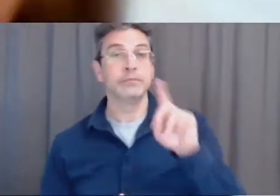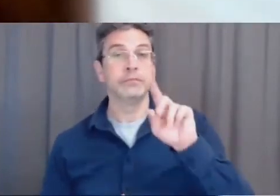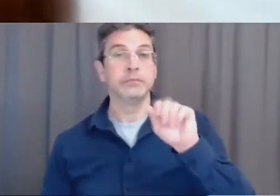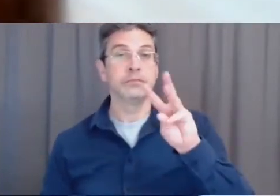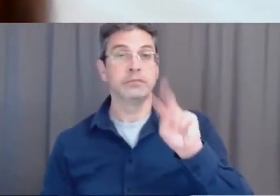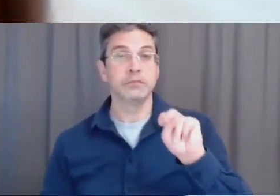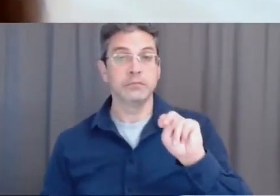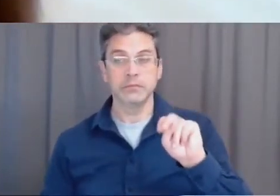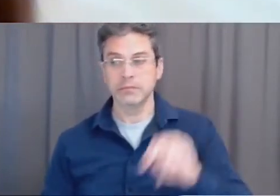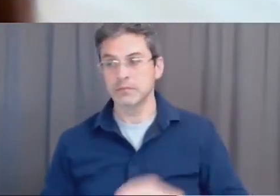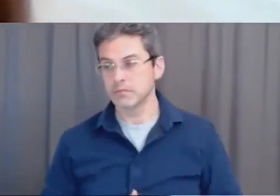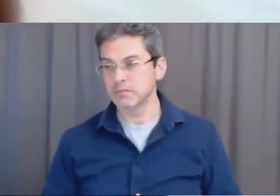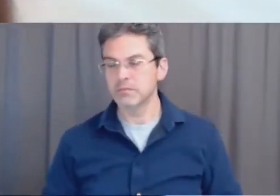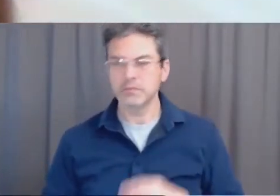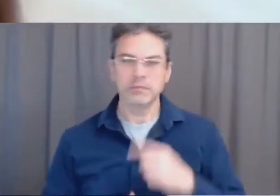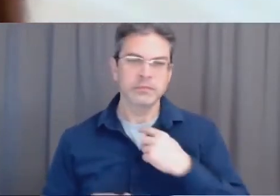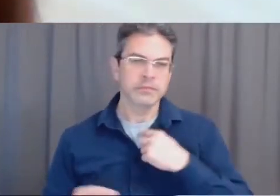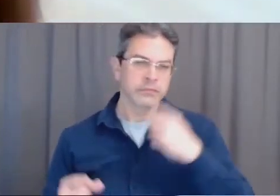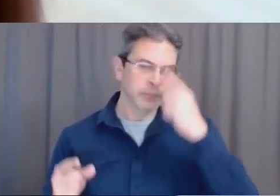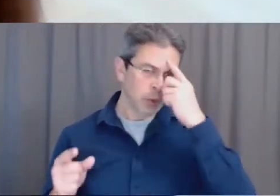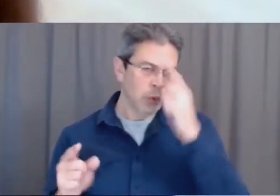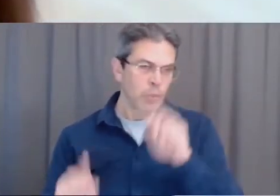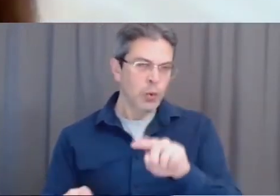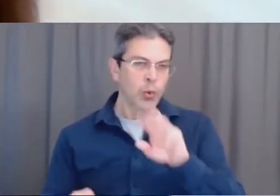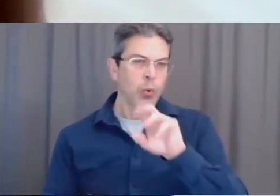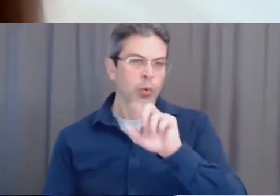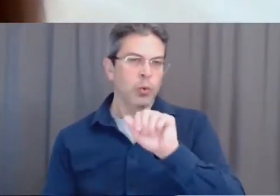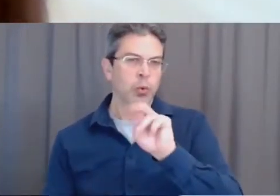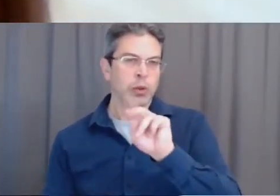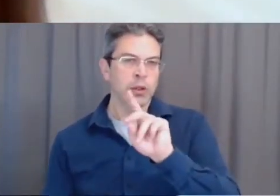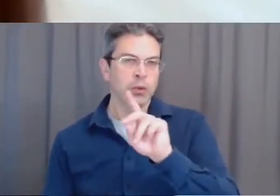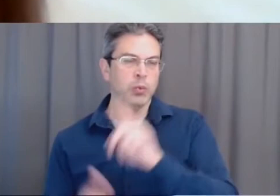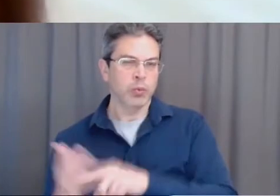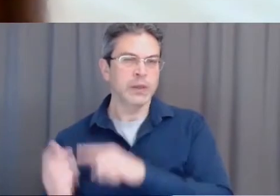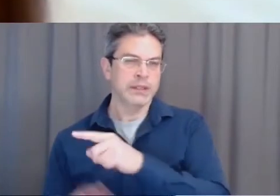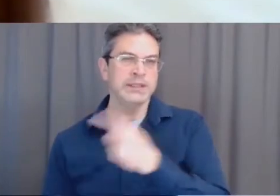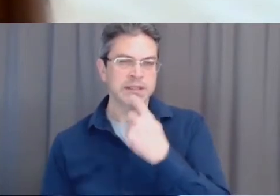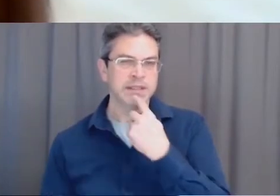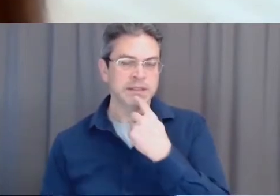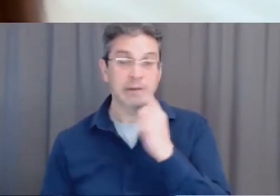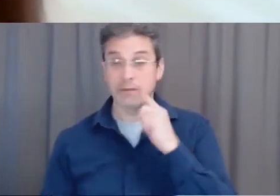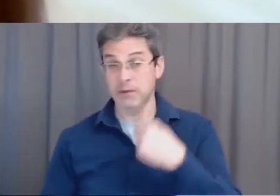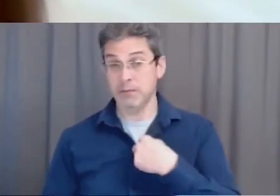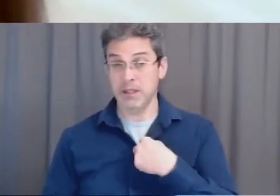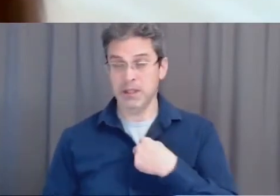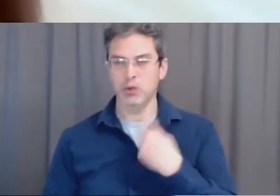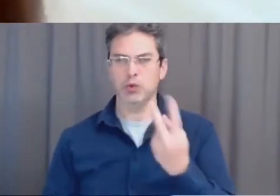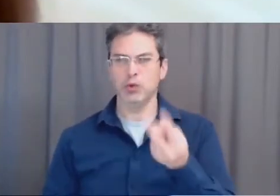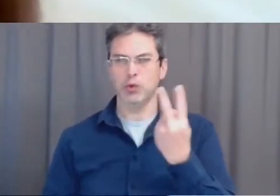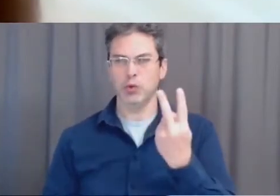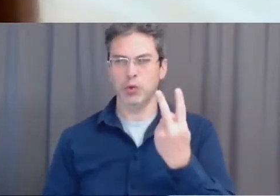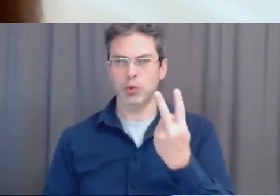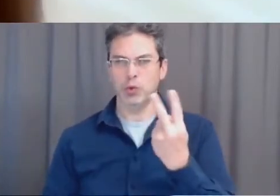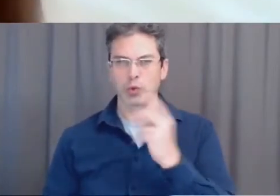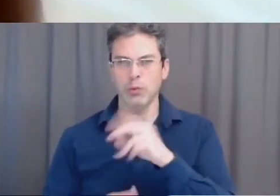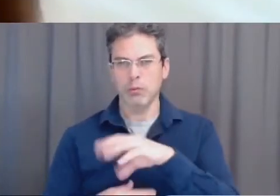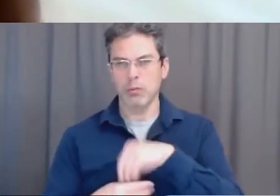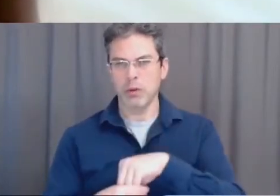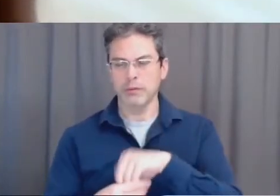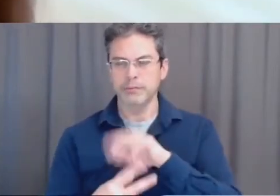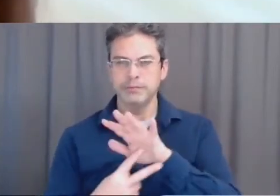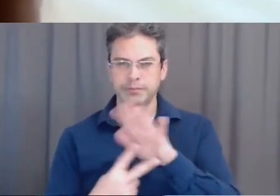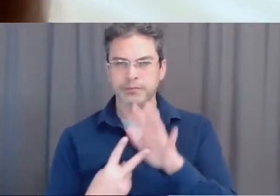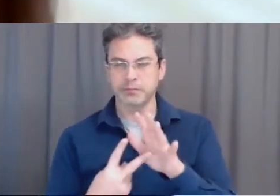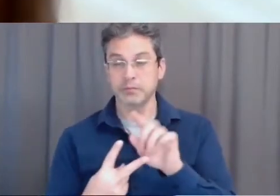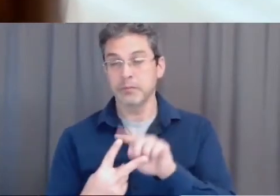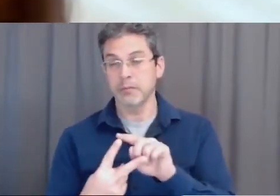So I agree with much of what Roland just said. I think there's two parts of this for me. One is that I anticipate, although it's